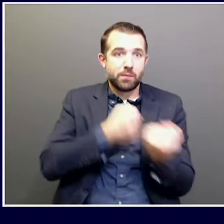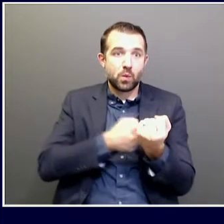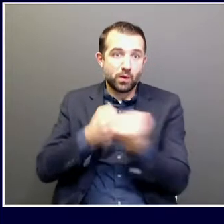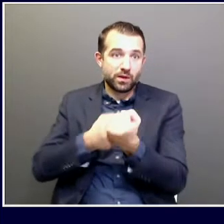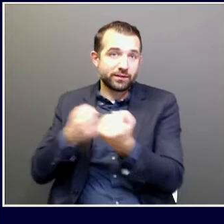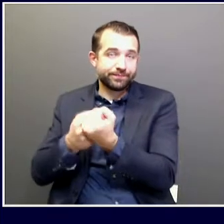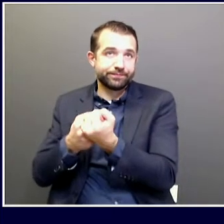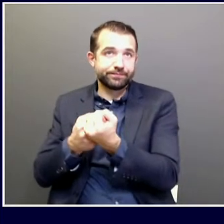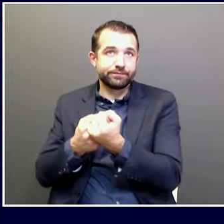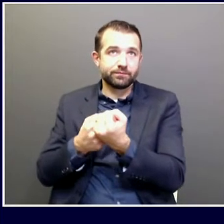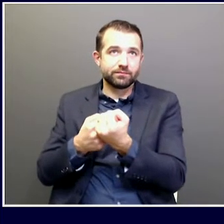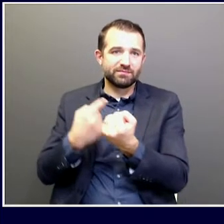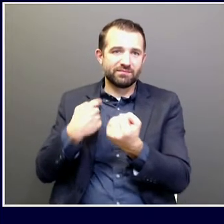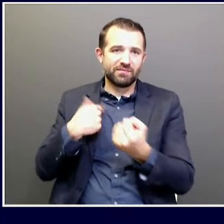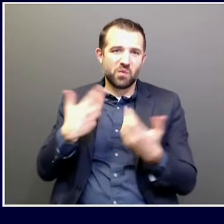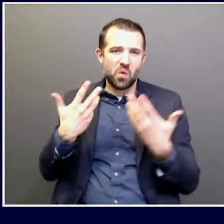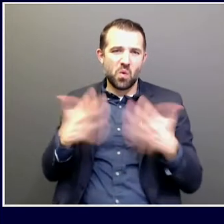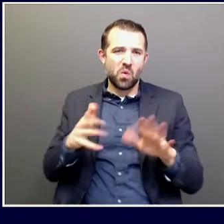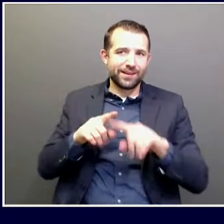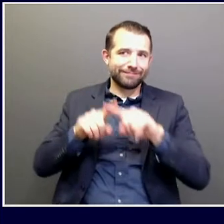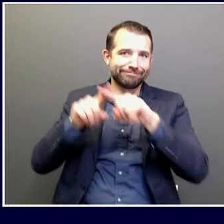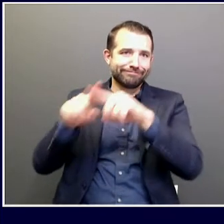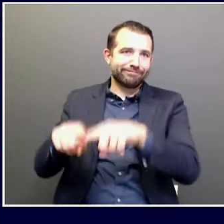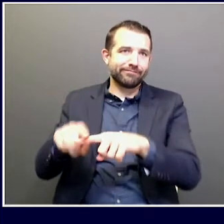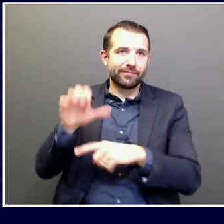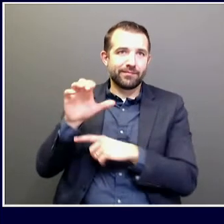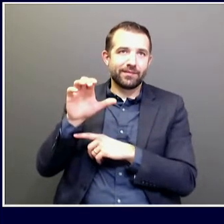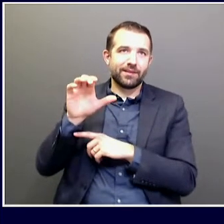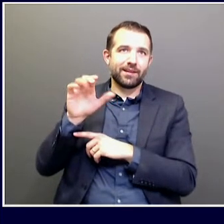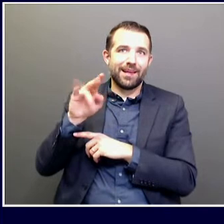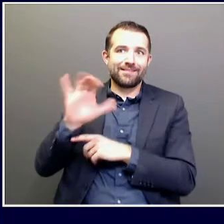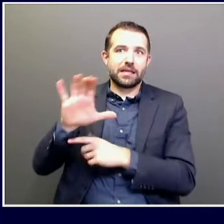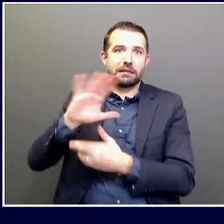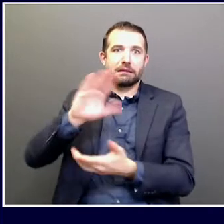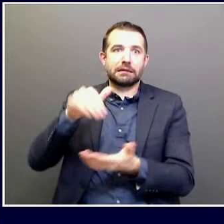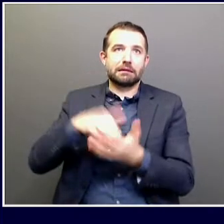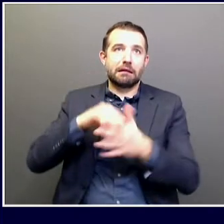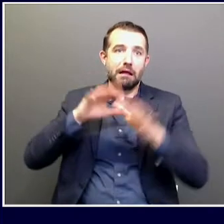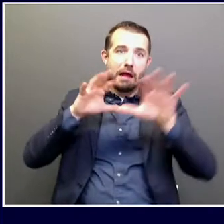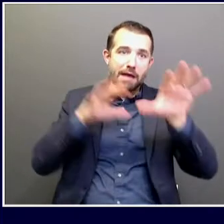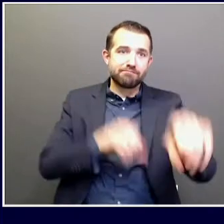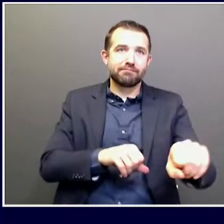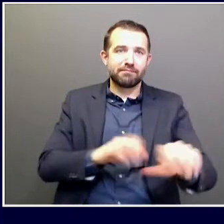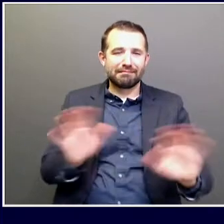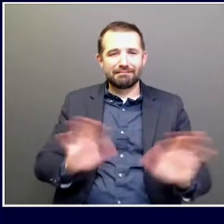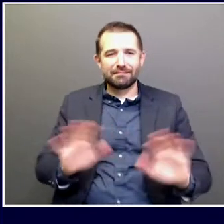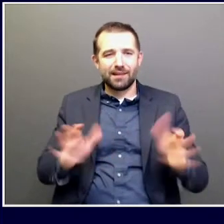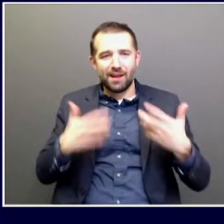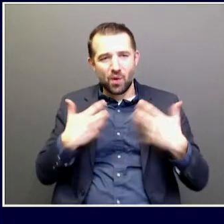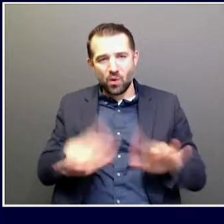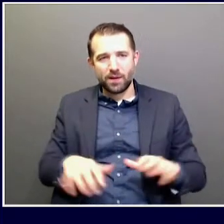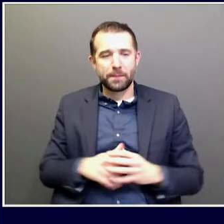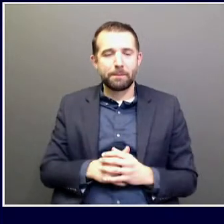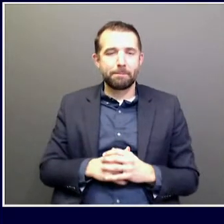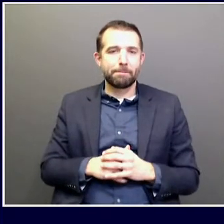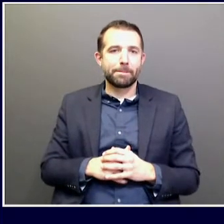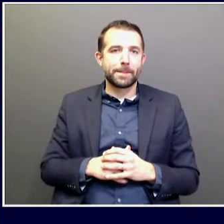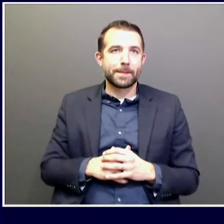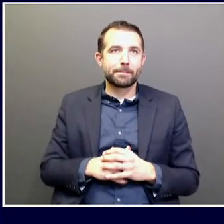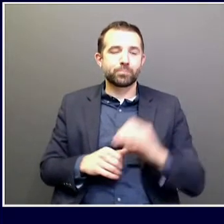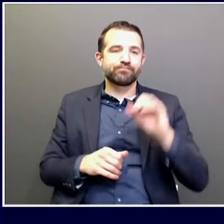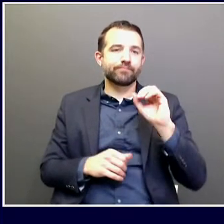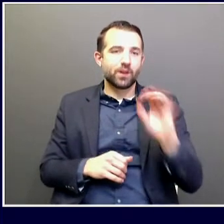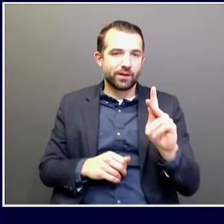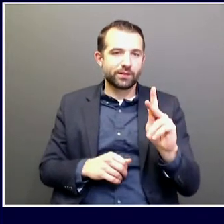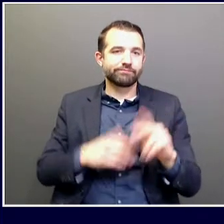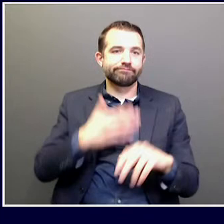big civic center kind of place for monitoring healthcare needs of people. Okay, thank you. And then